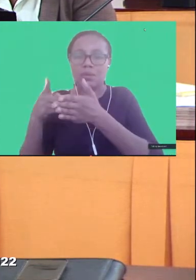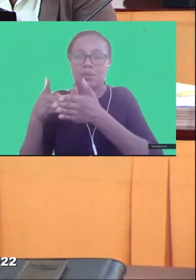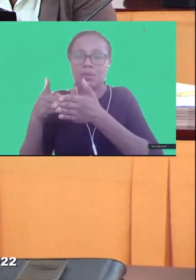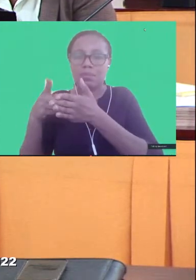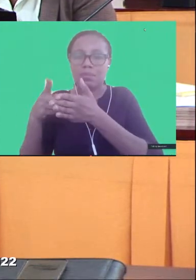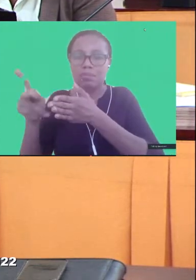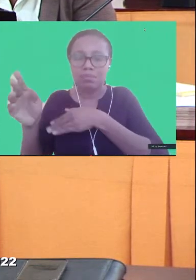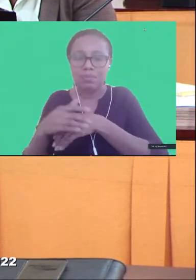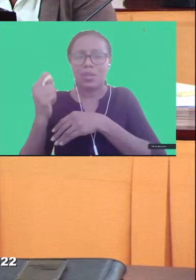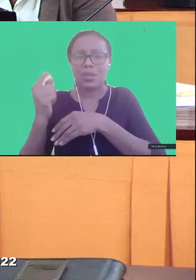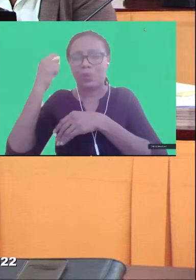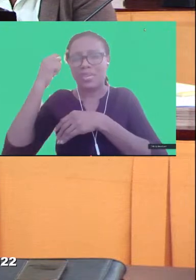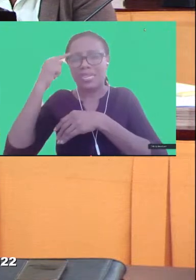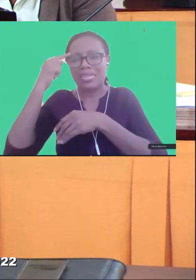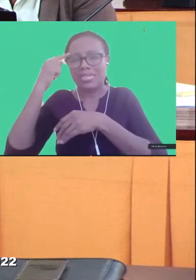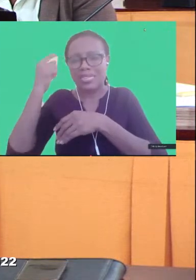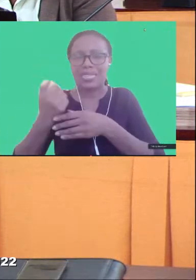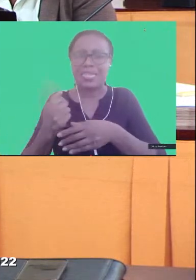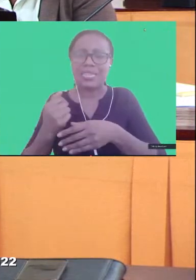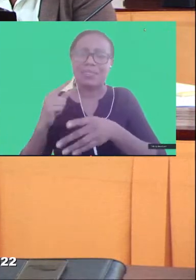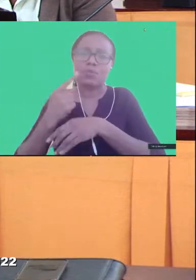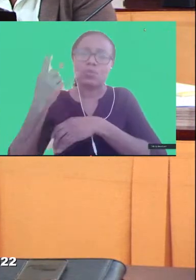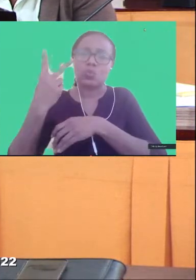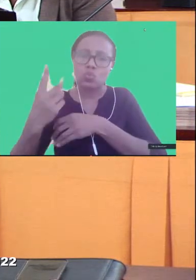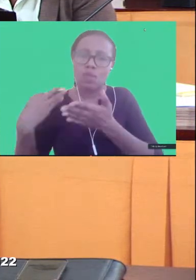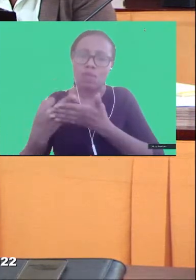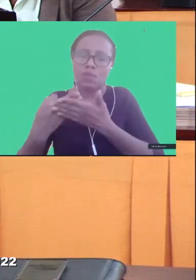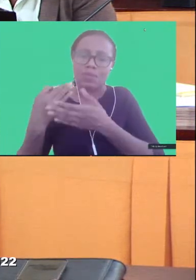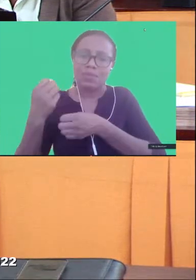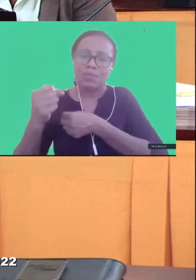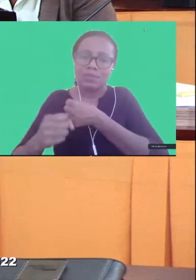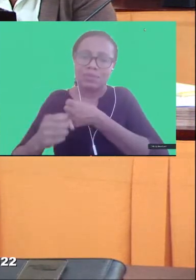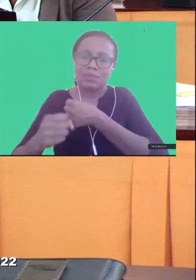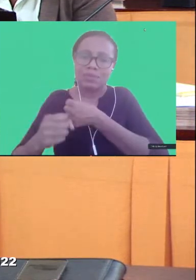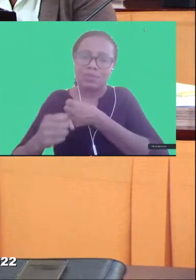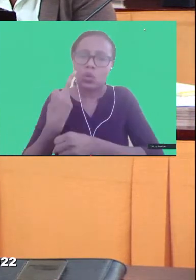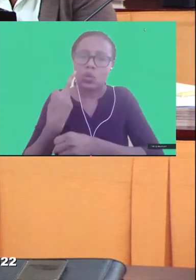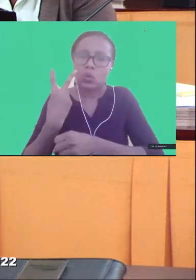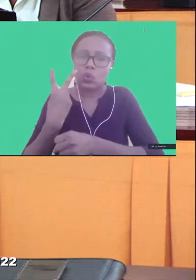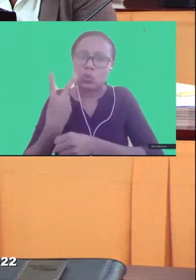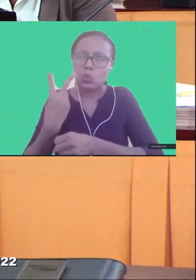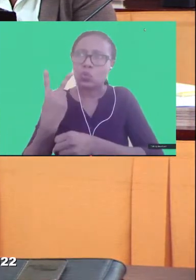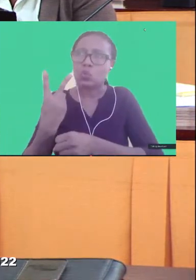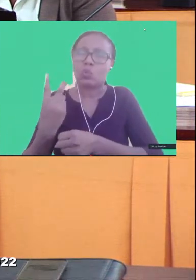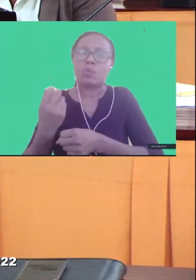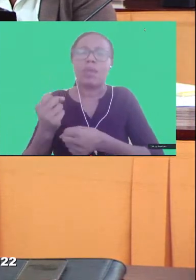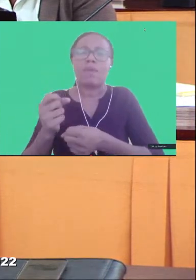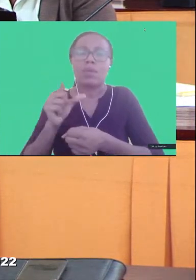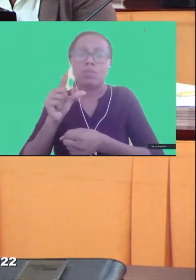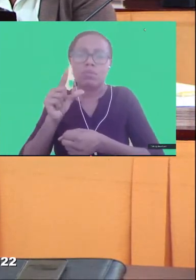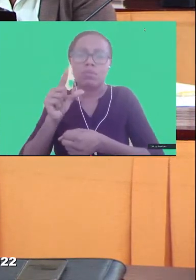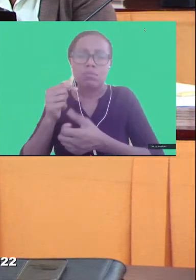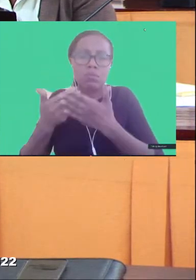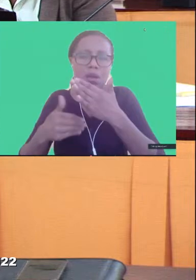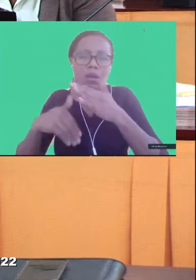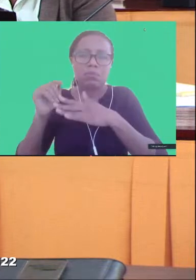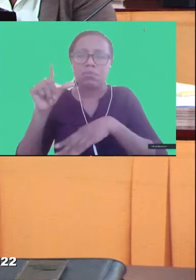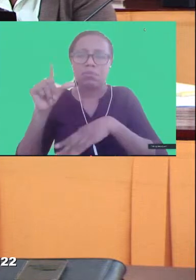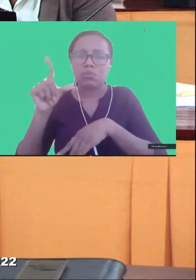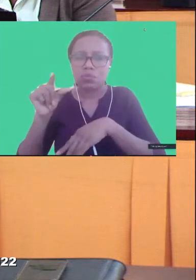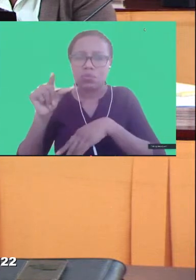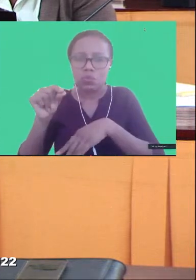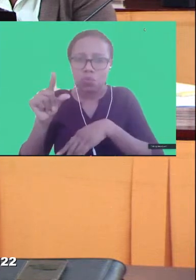the project manager, Ms. Keisha Reed, to go into a little more details as to the expenditure to address the question raised by the Honourable Leader of the